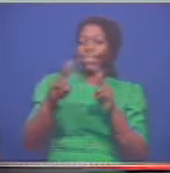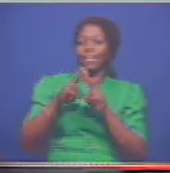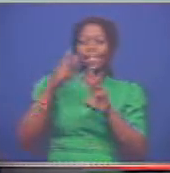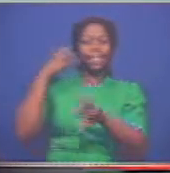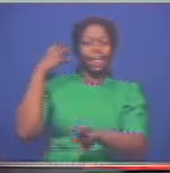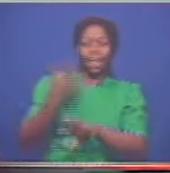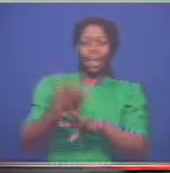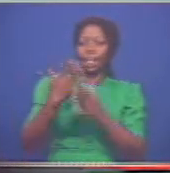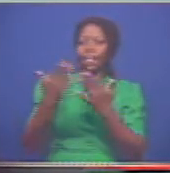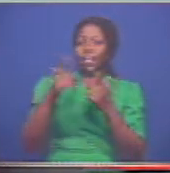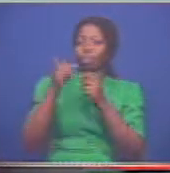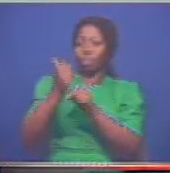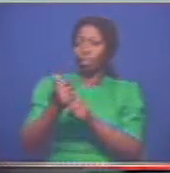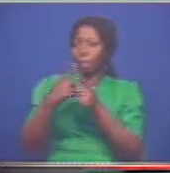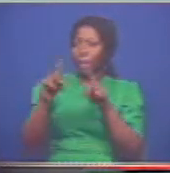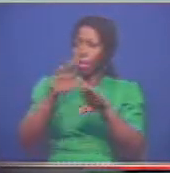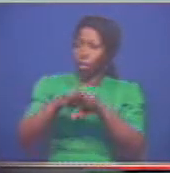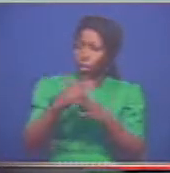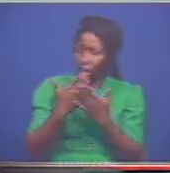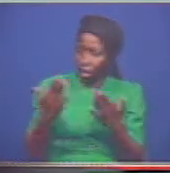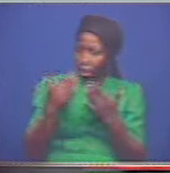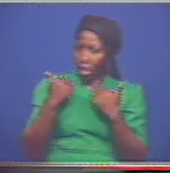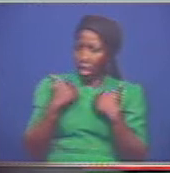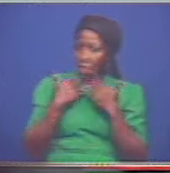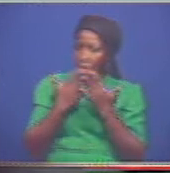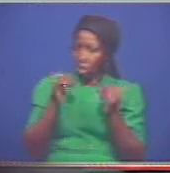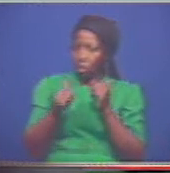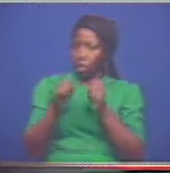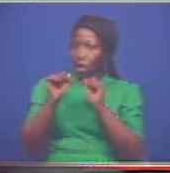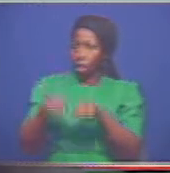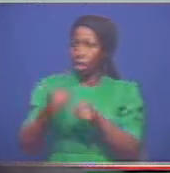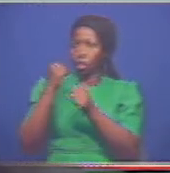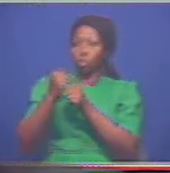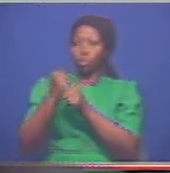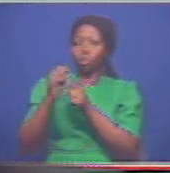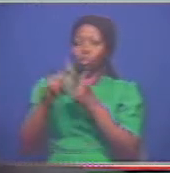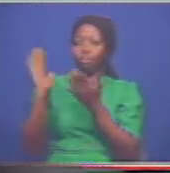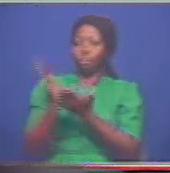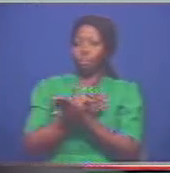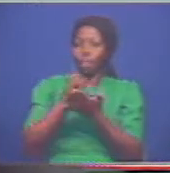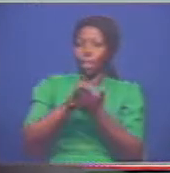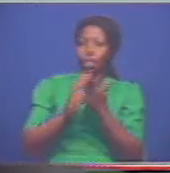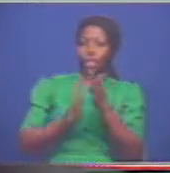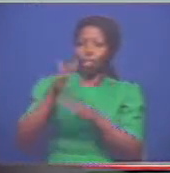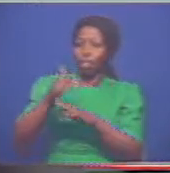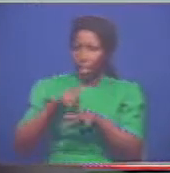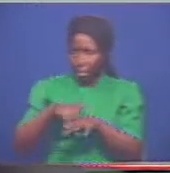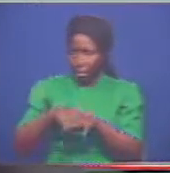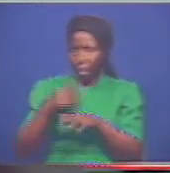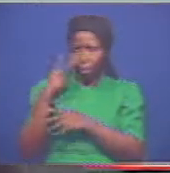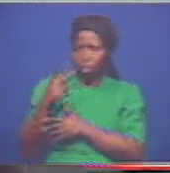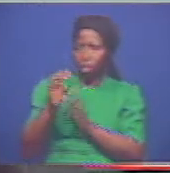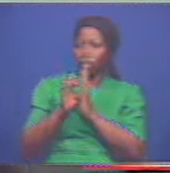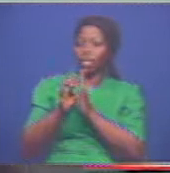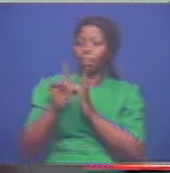do. But the good news is there are things that we can be able to do to alleviate that over time. Hmm. I'm looking, like he has talked